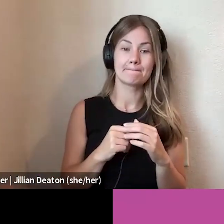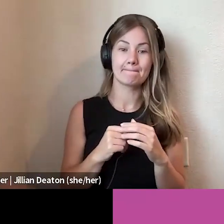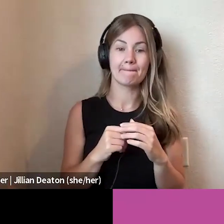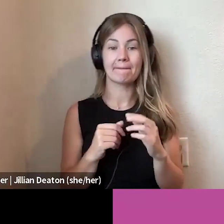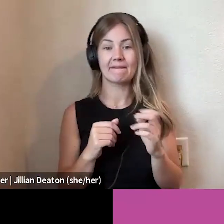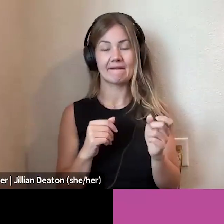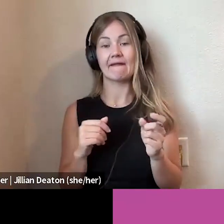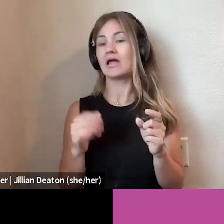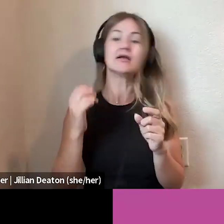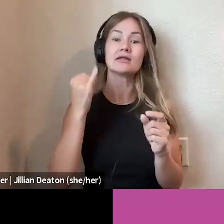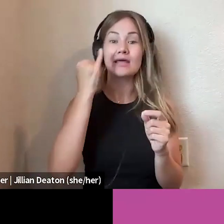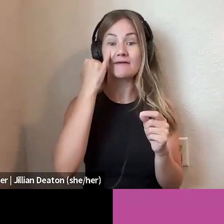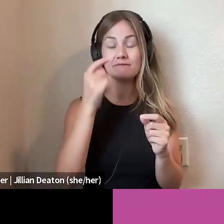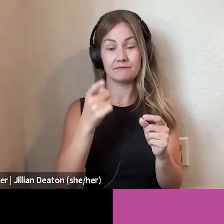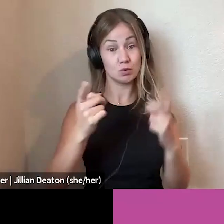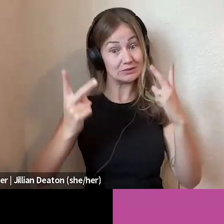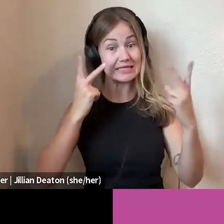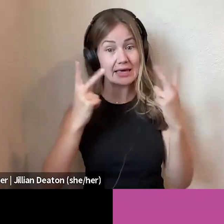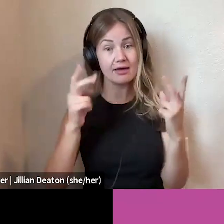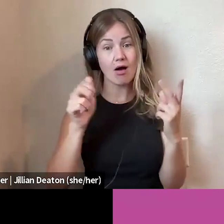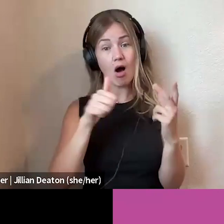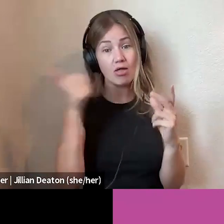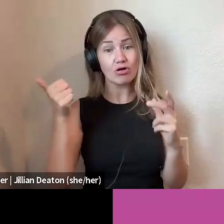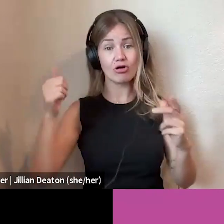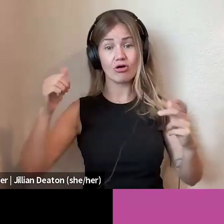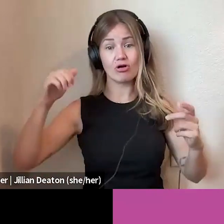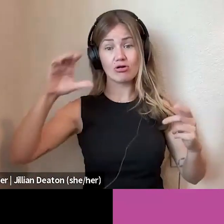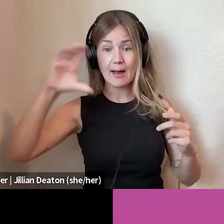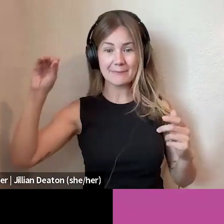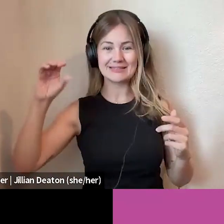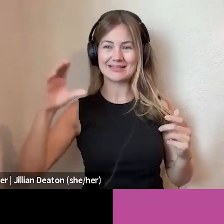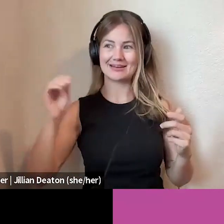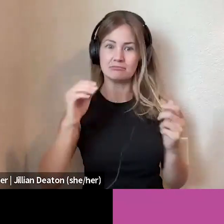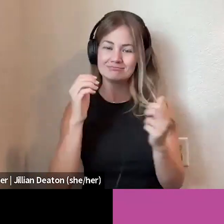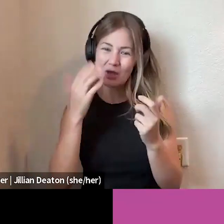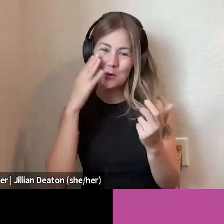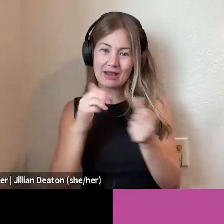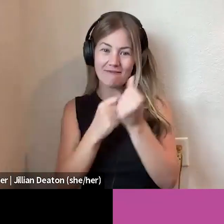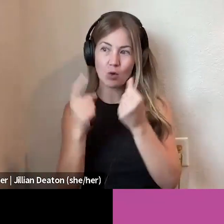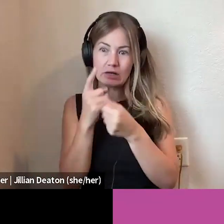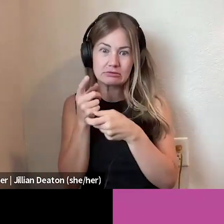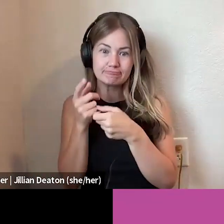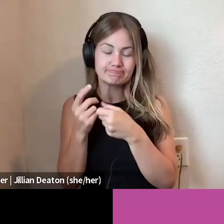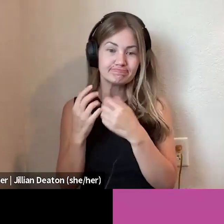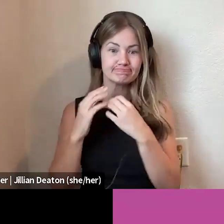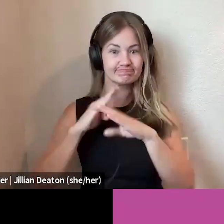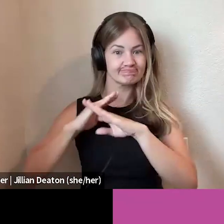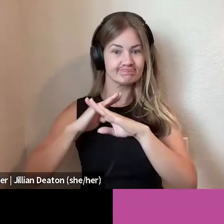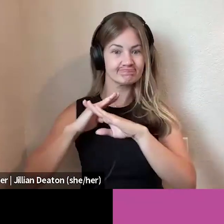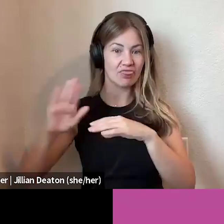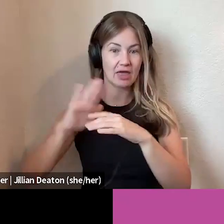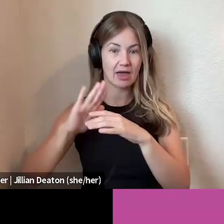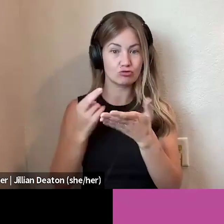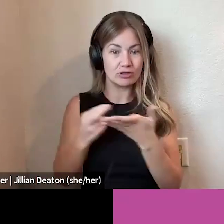If you see other companies, or again, and everyone's protecting their resources, but it might be like this only